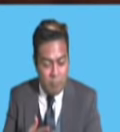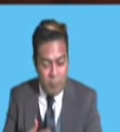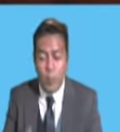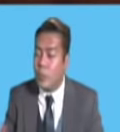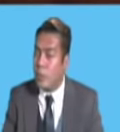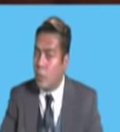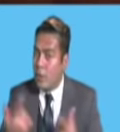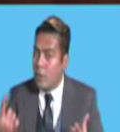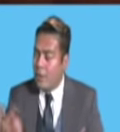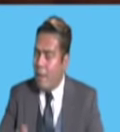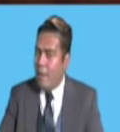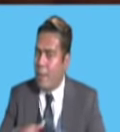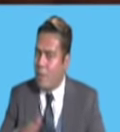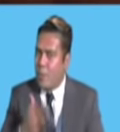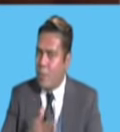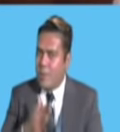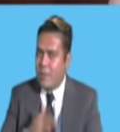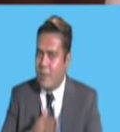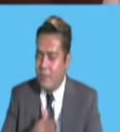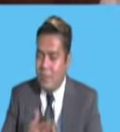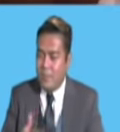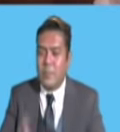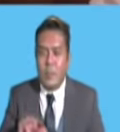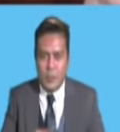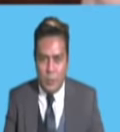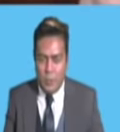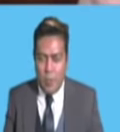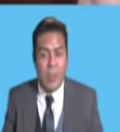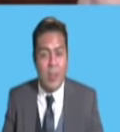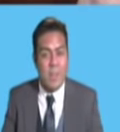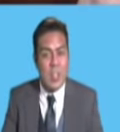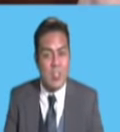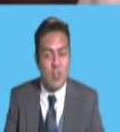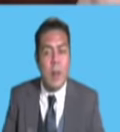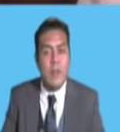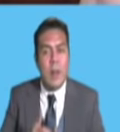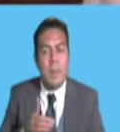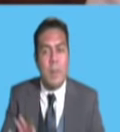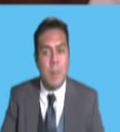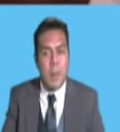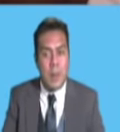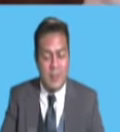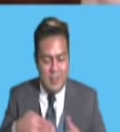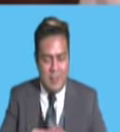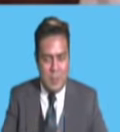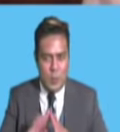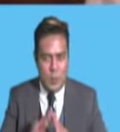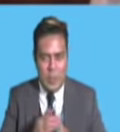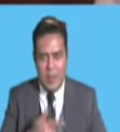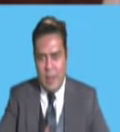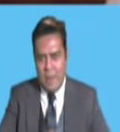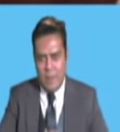assist in the drawing up of viable village development plans for the community. Honorable Speaker, sir,